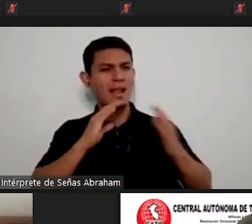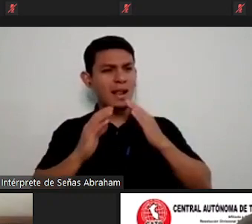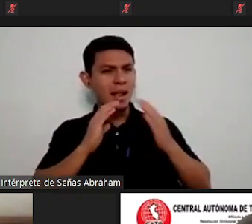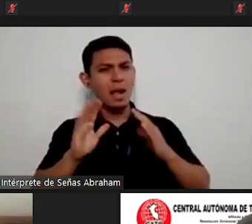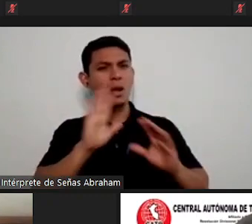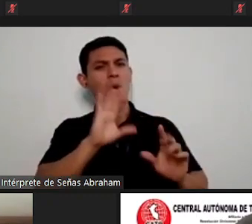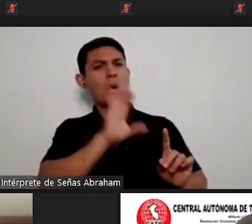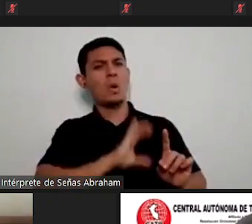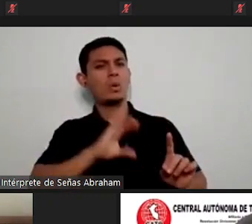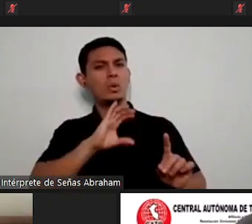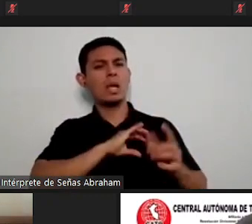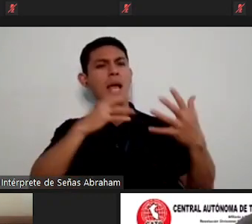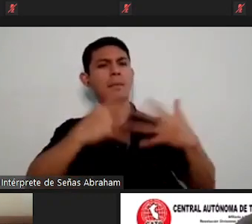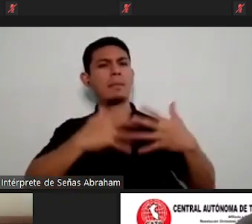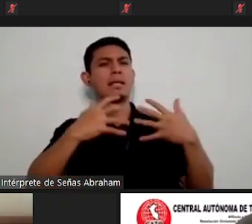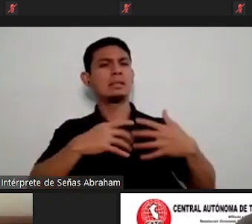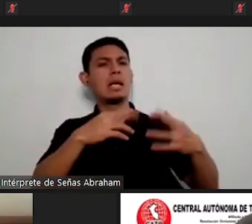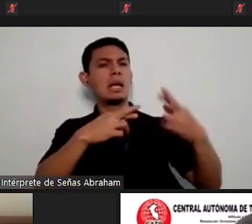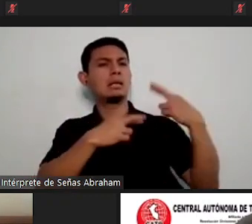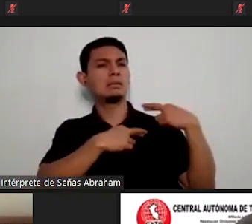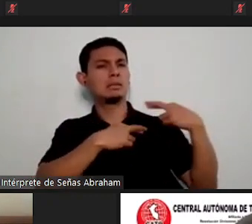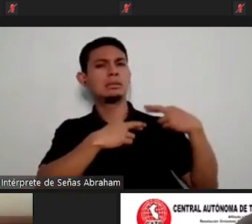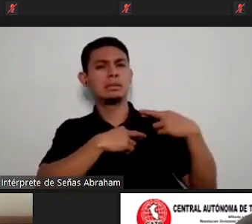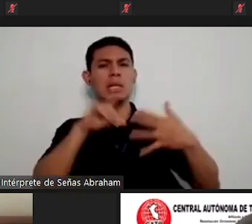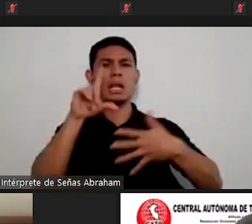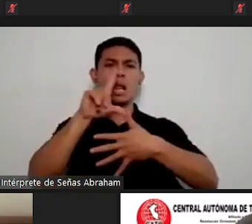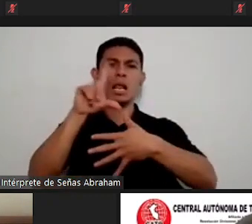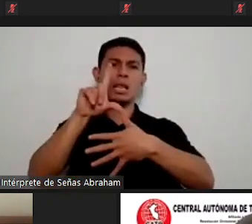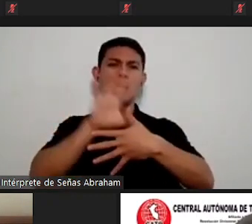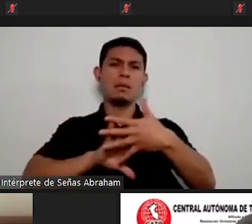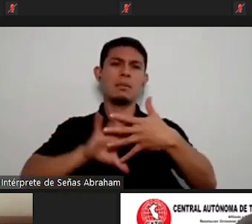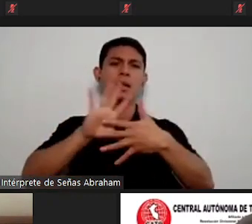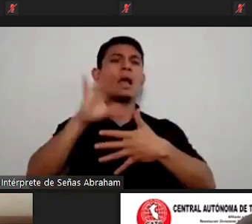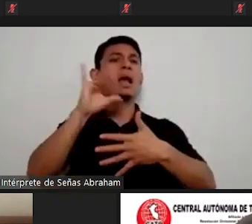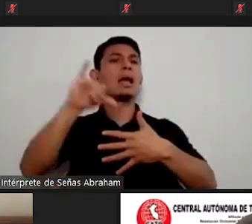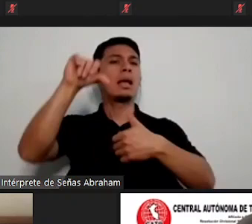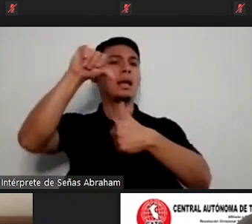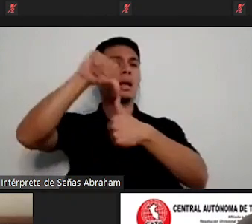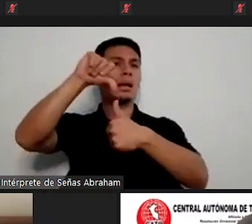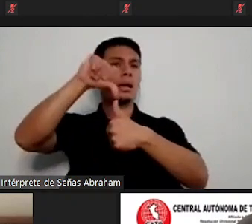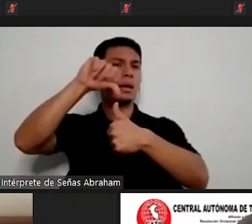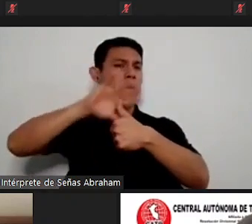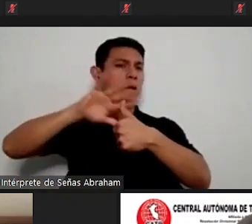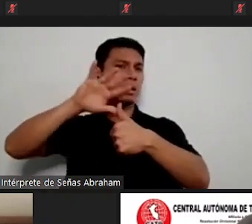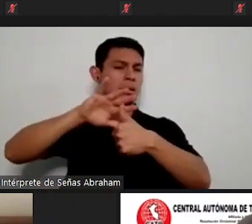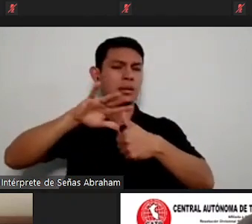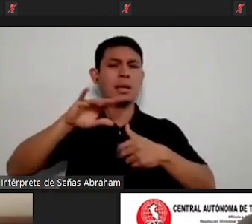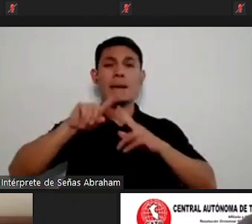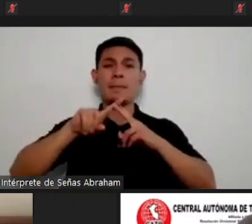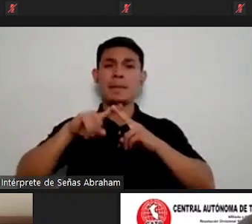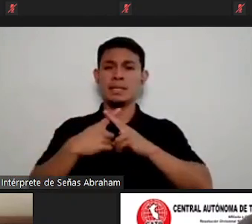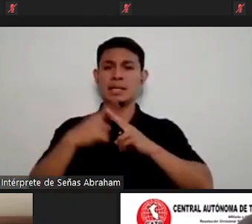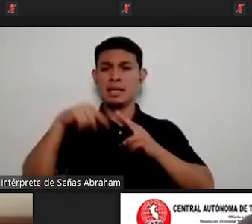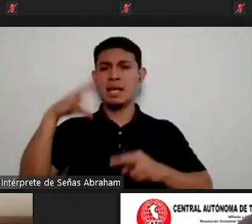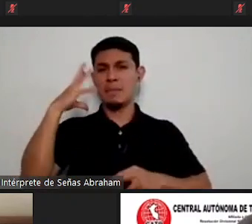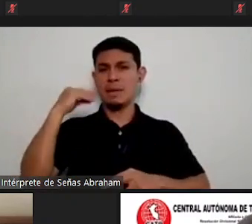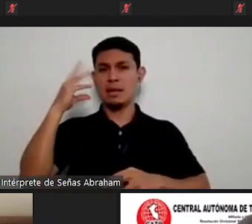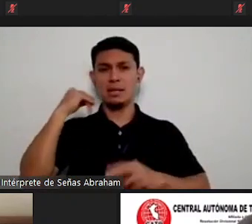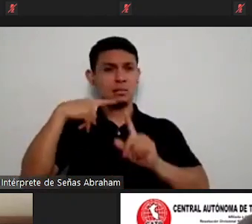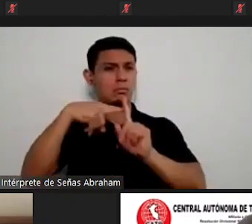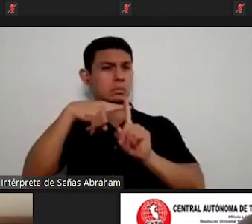project so building on that positive experience i see the implementation of the national action